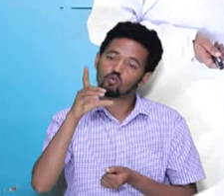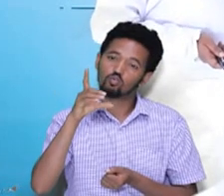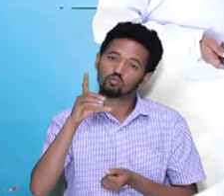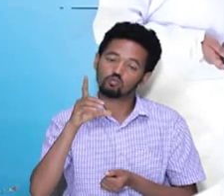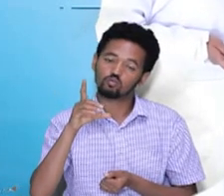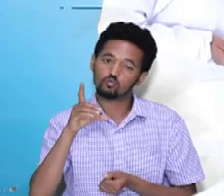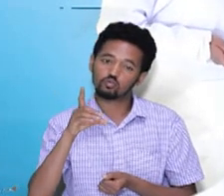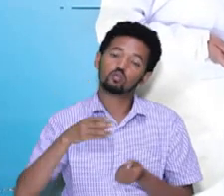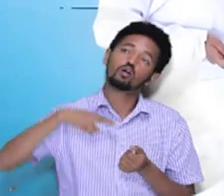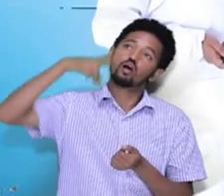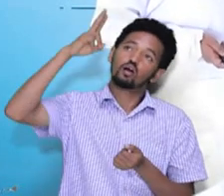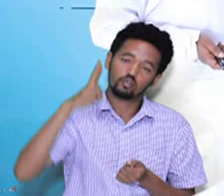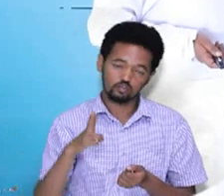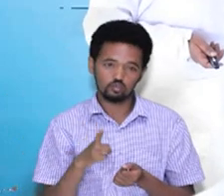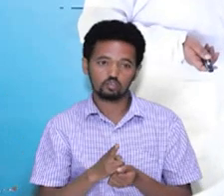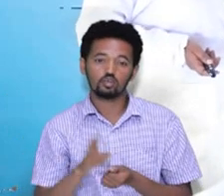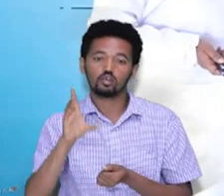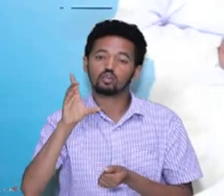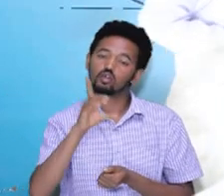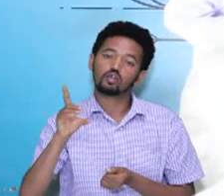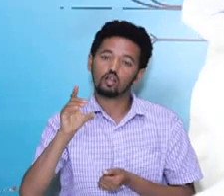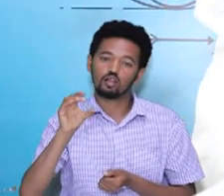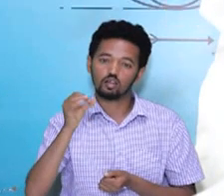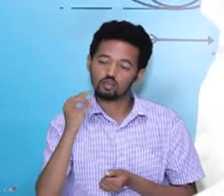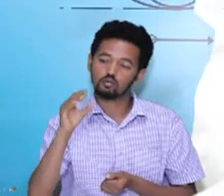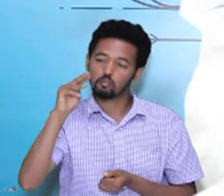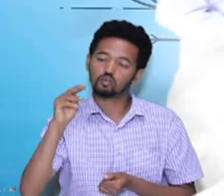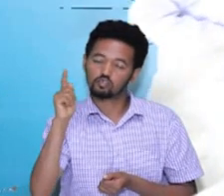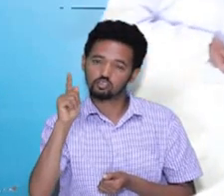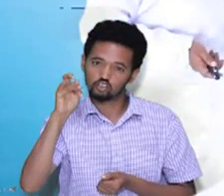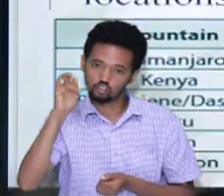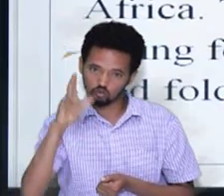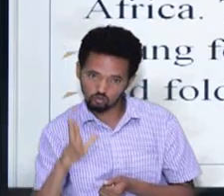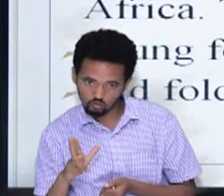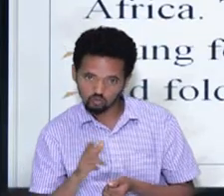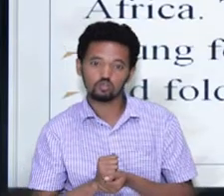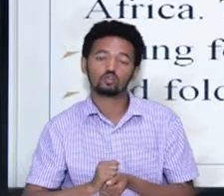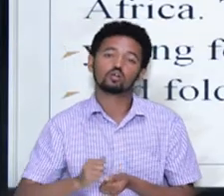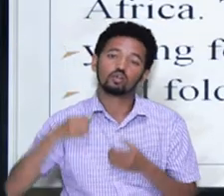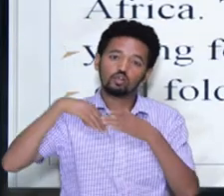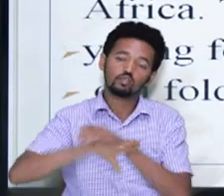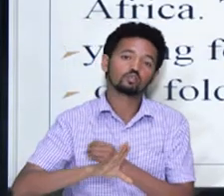The highest mountain is Kilimanjaro, which is found in Tanzania.